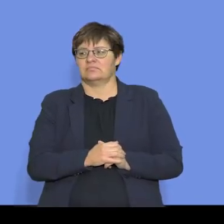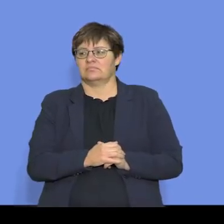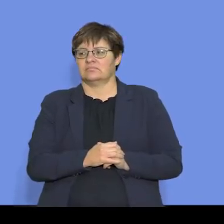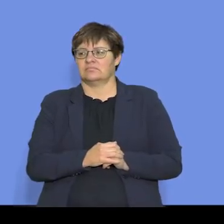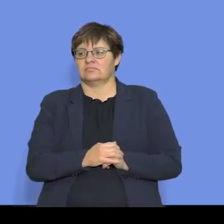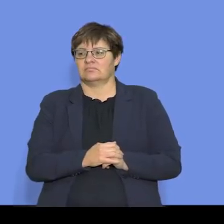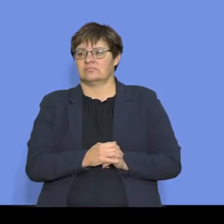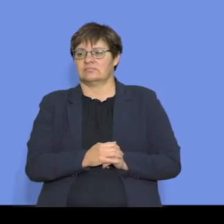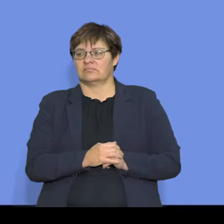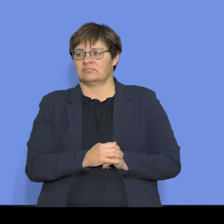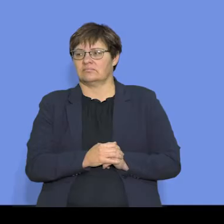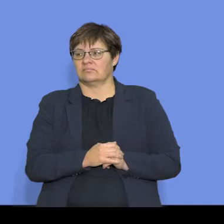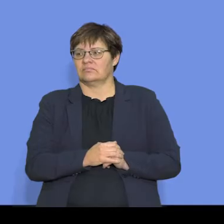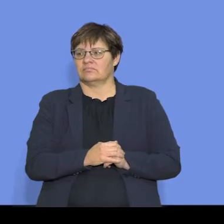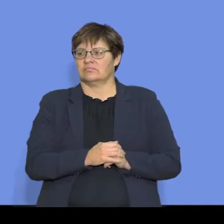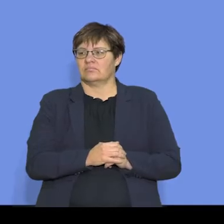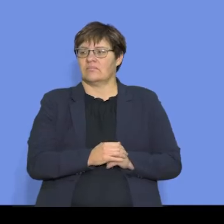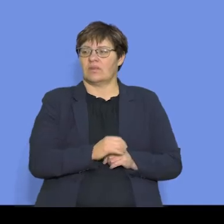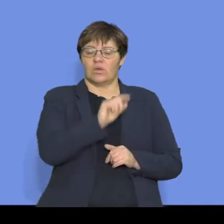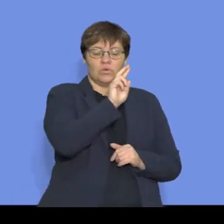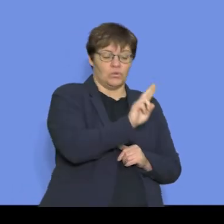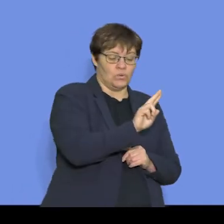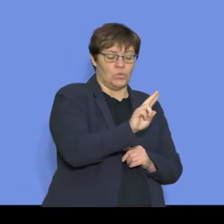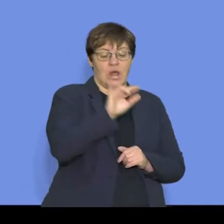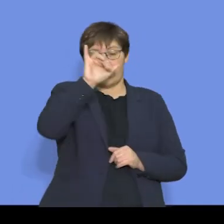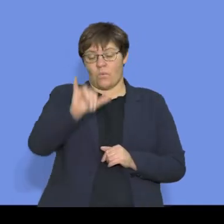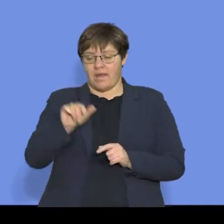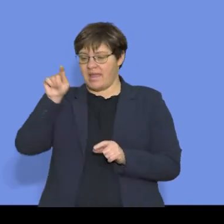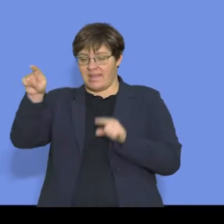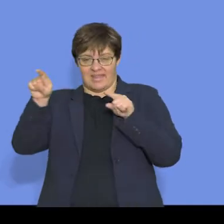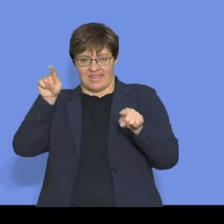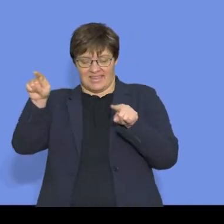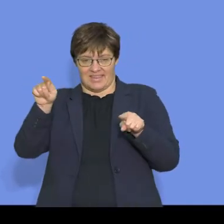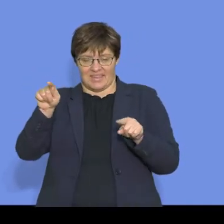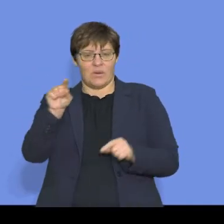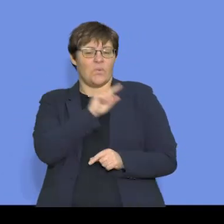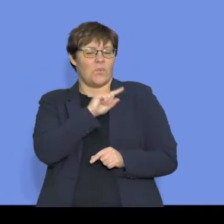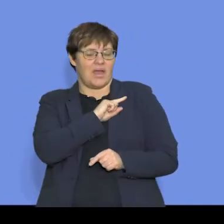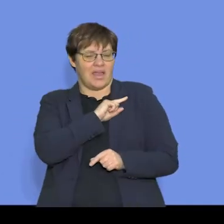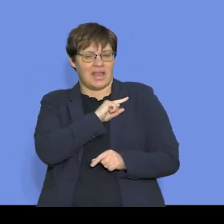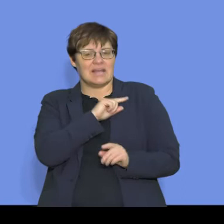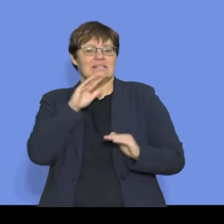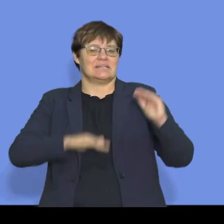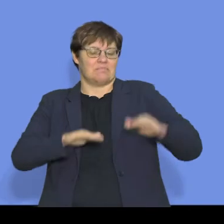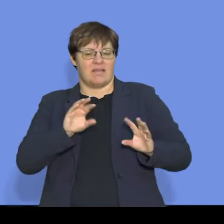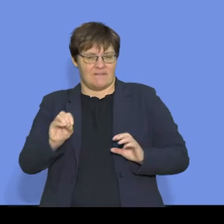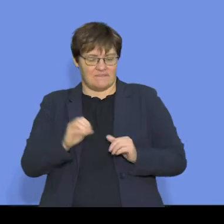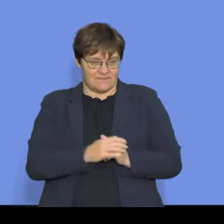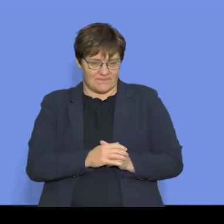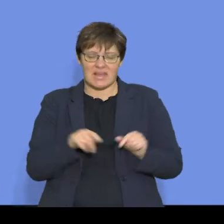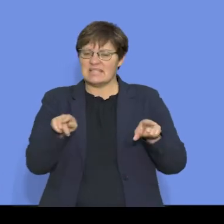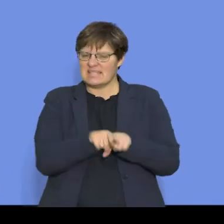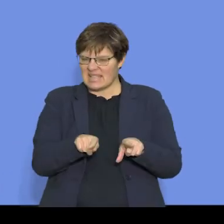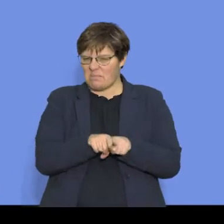And that would be rock U and Y. And why? Because they have the